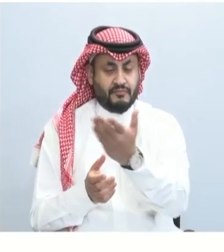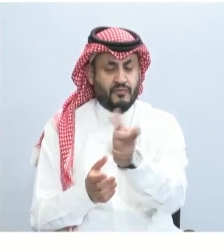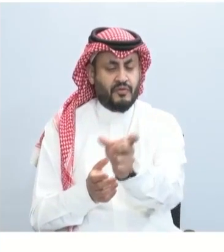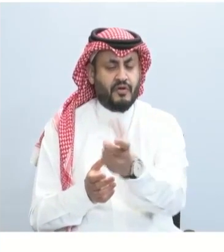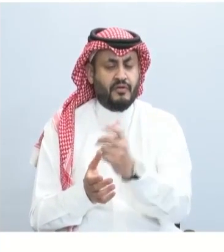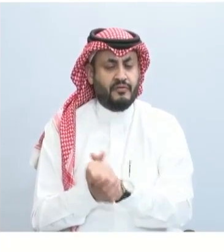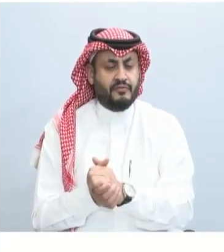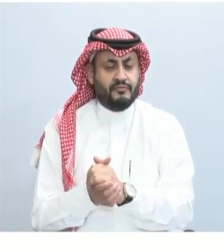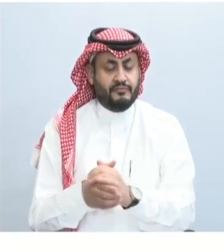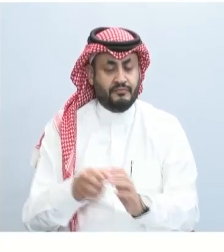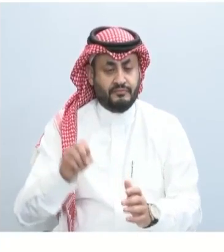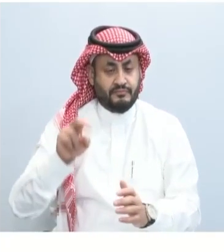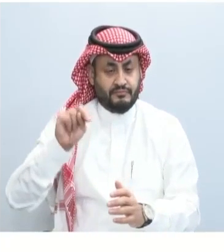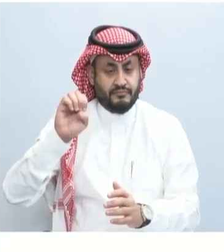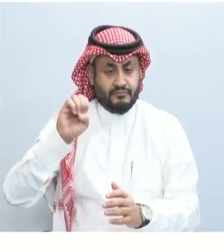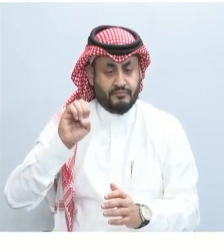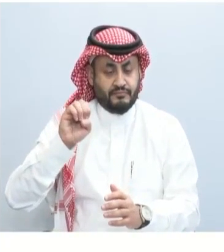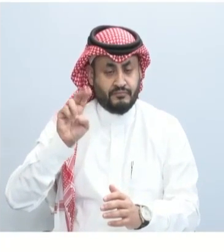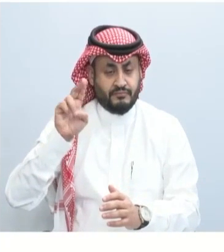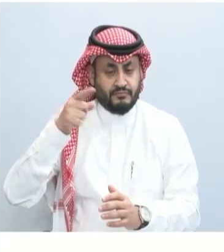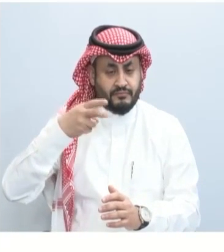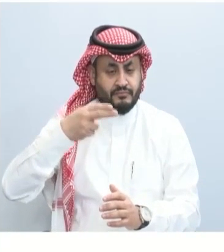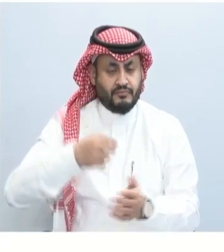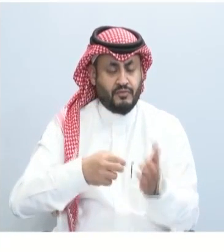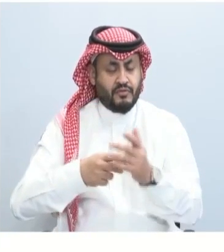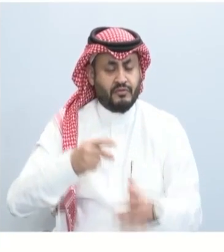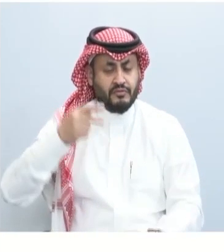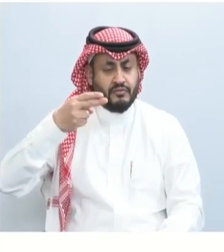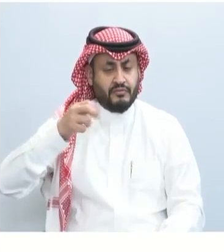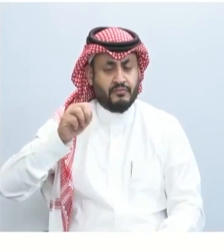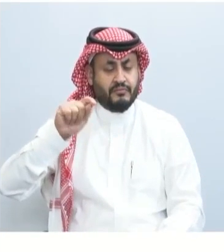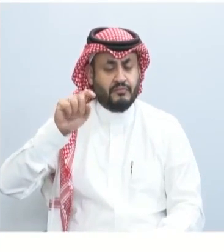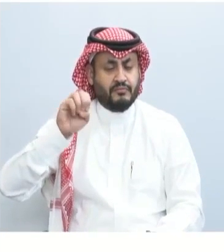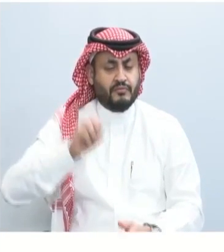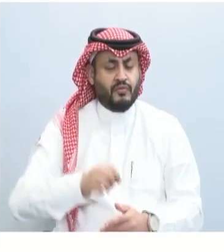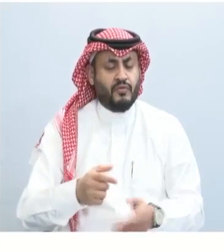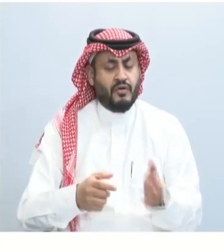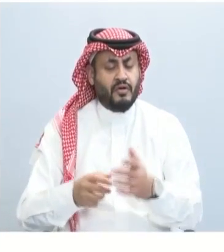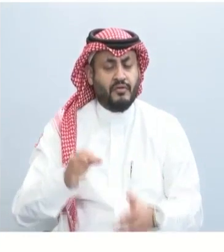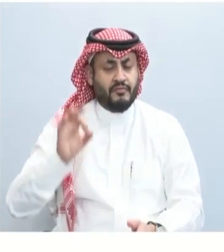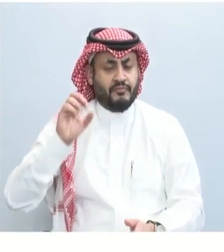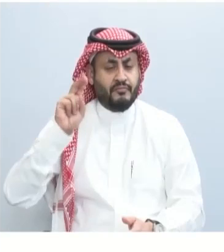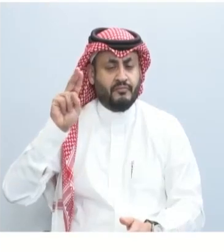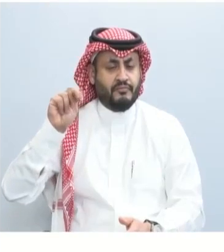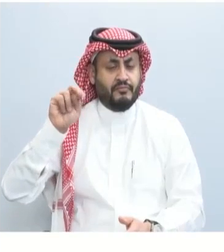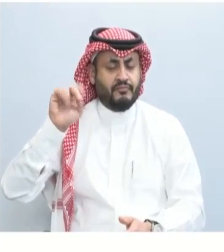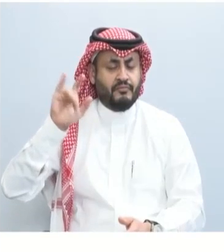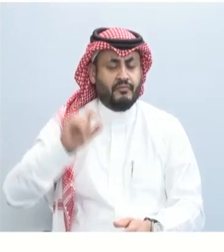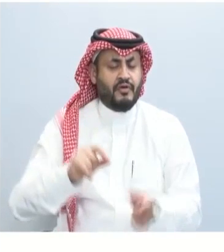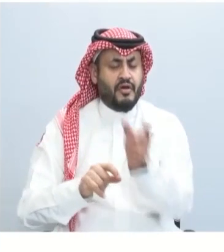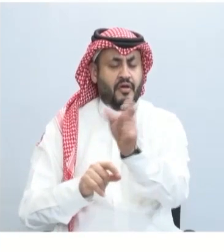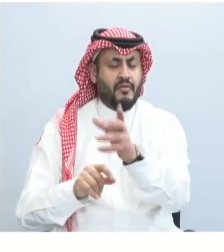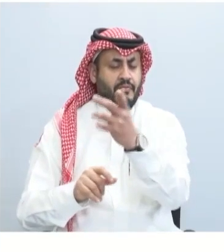or it's photo, or it's funny. What do you think? What is the word that you